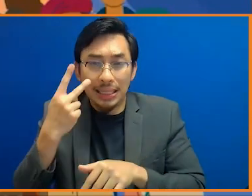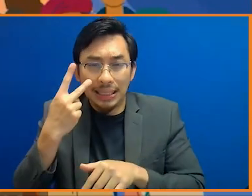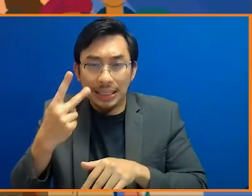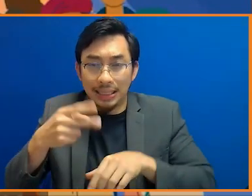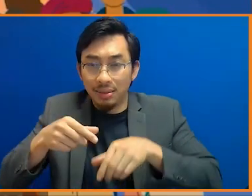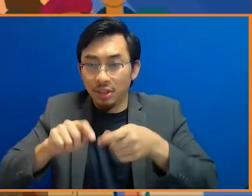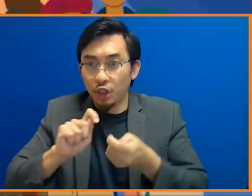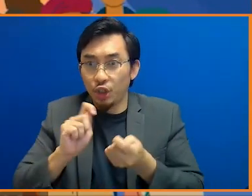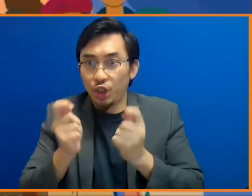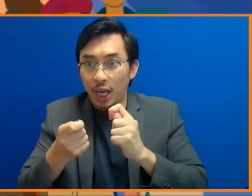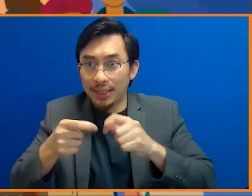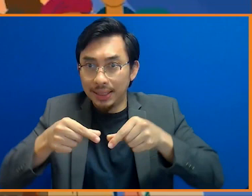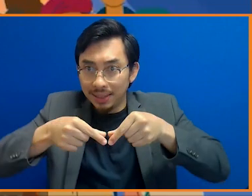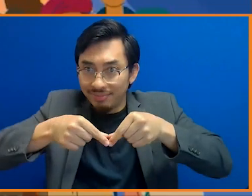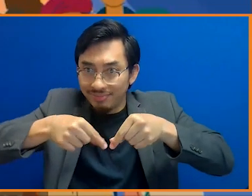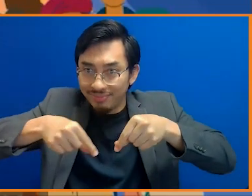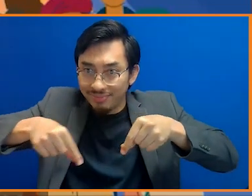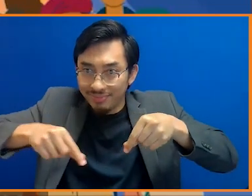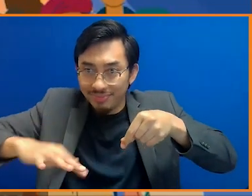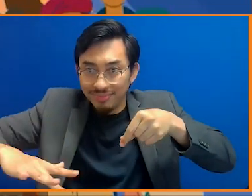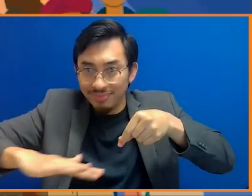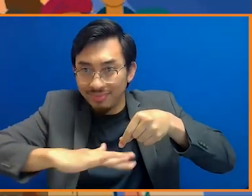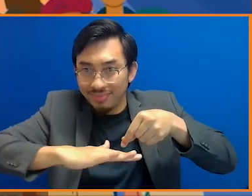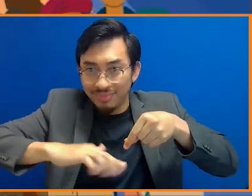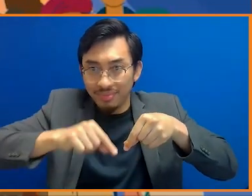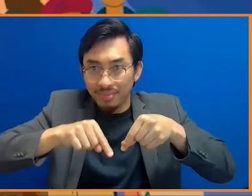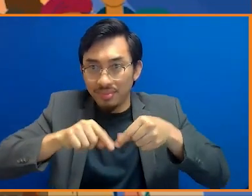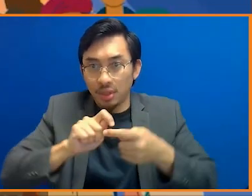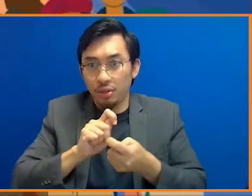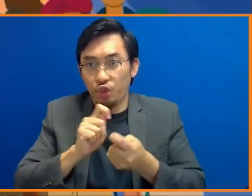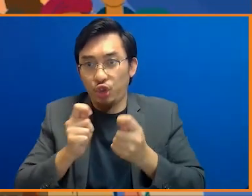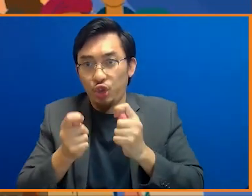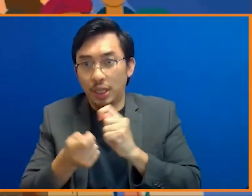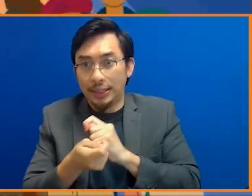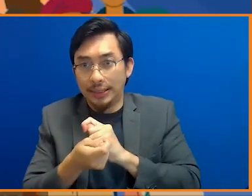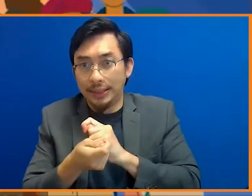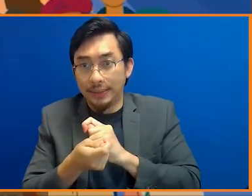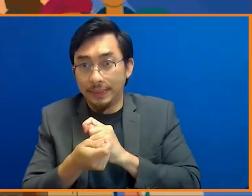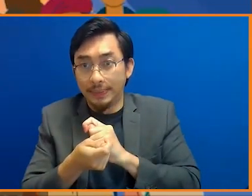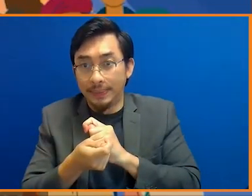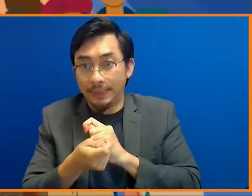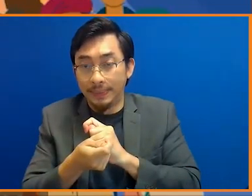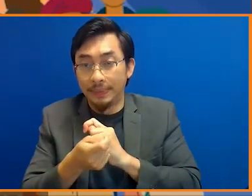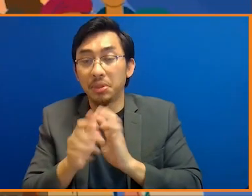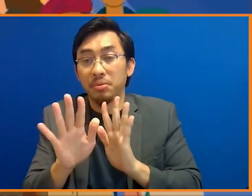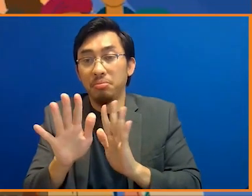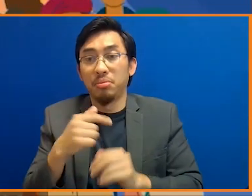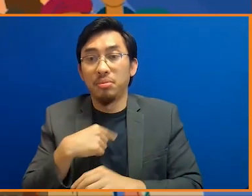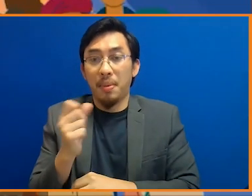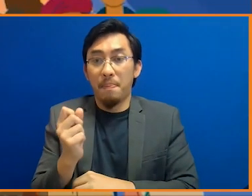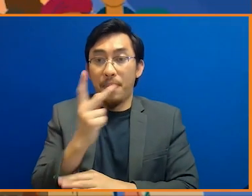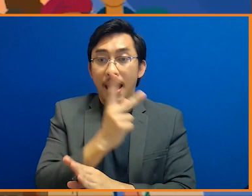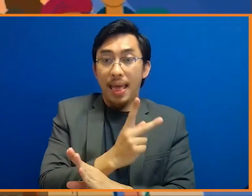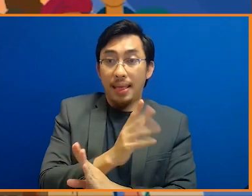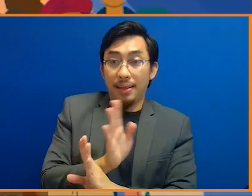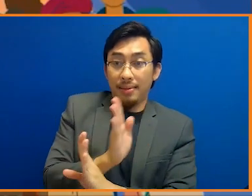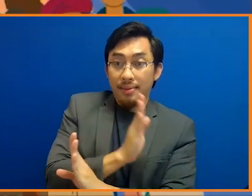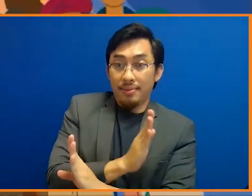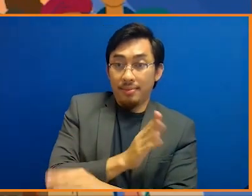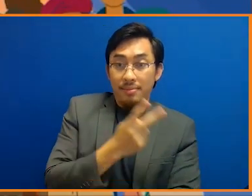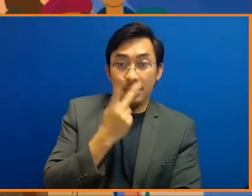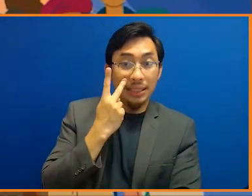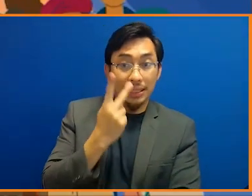that how the coastline changed sharply, and let me get back to